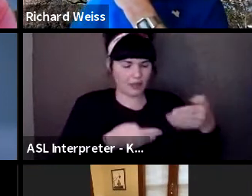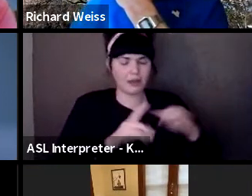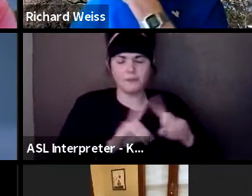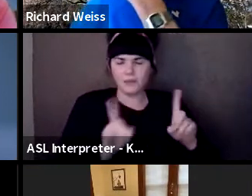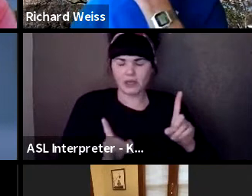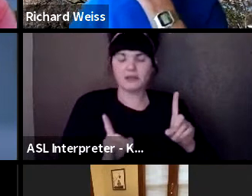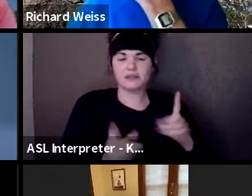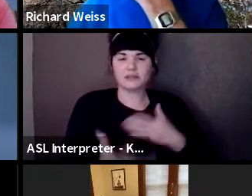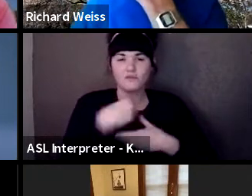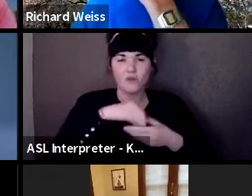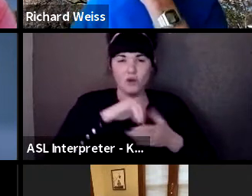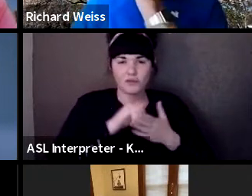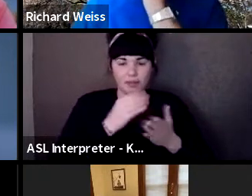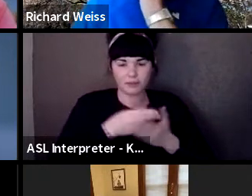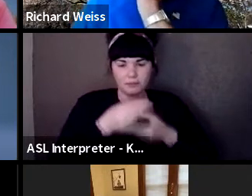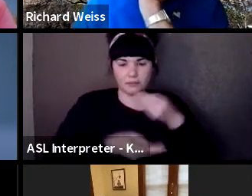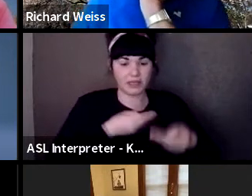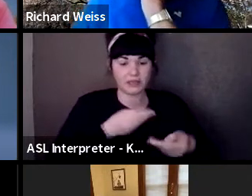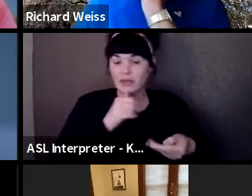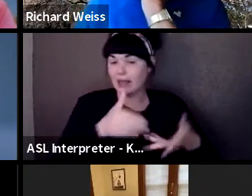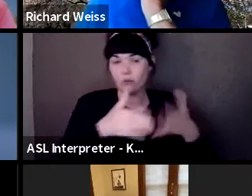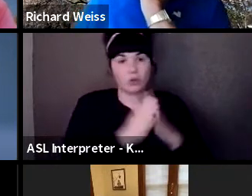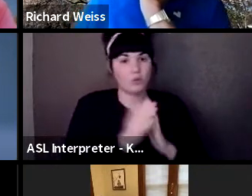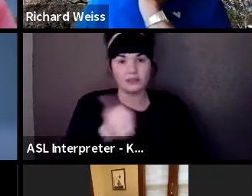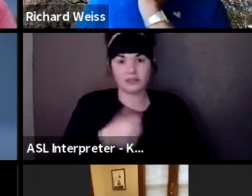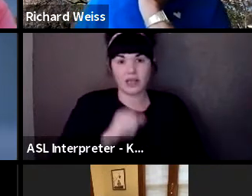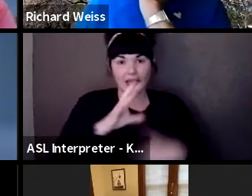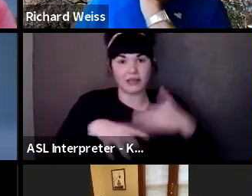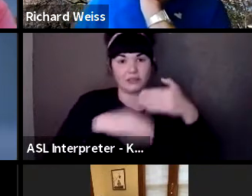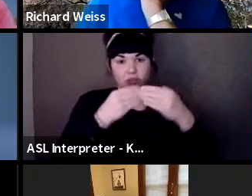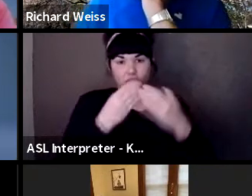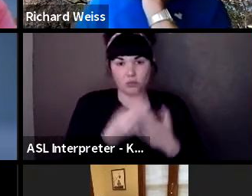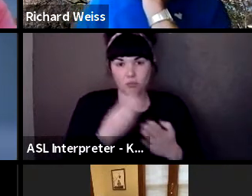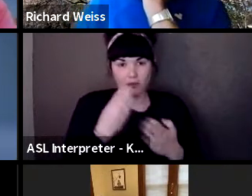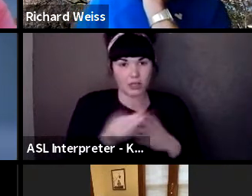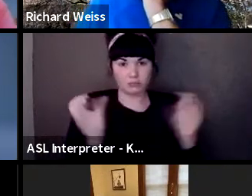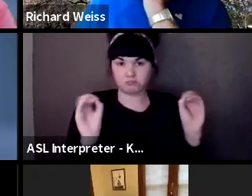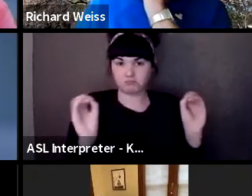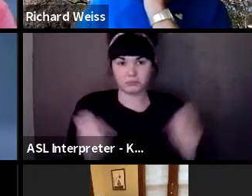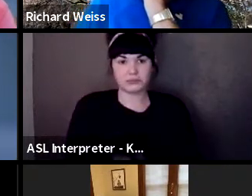there's no additional money being requested whatsoever. Okay, great.